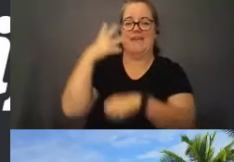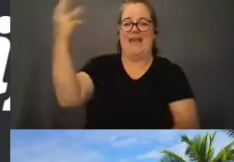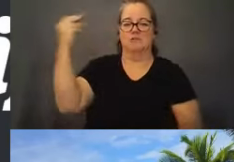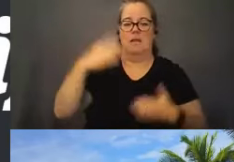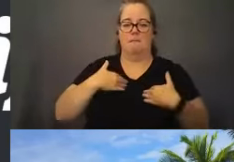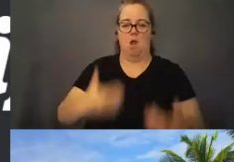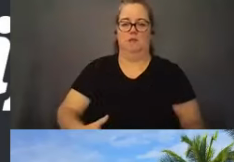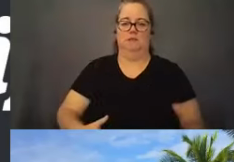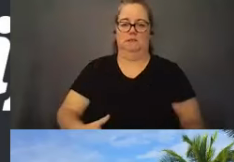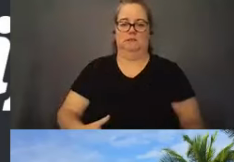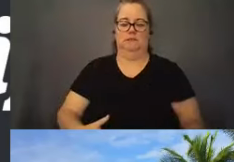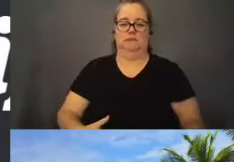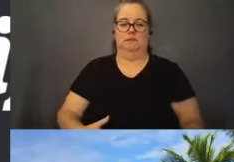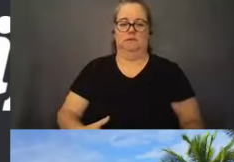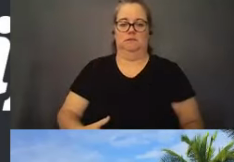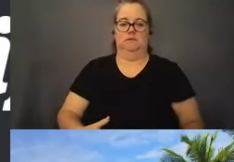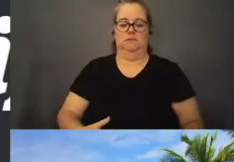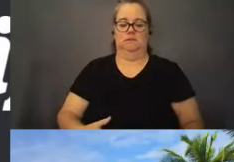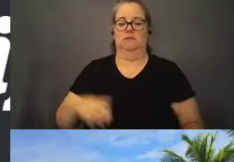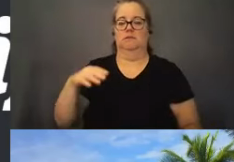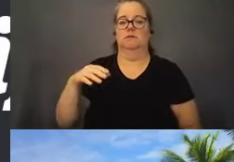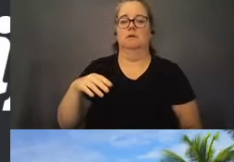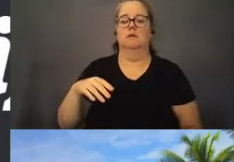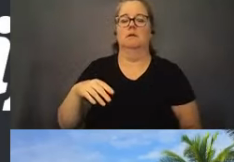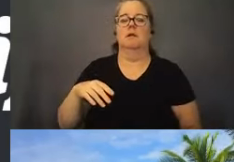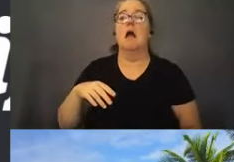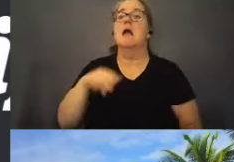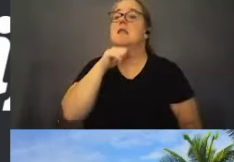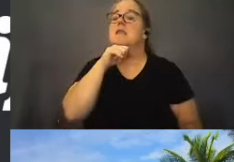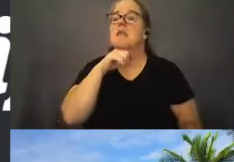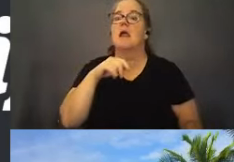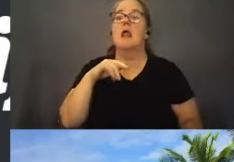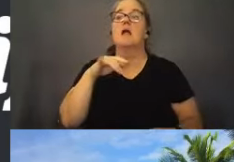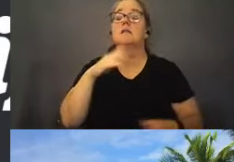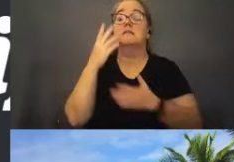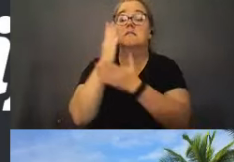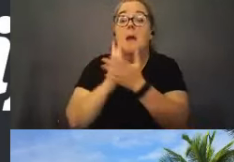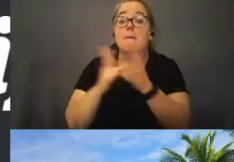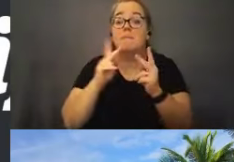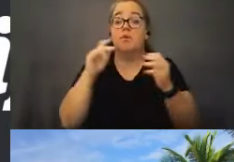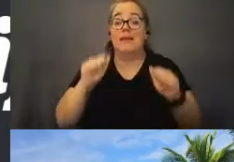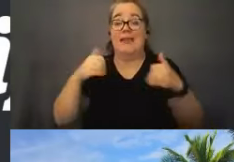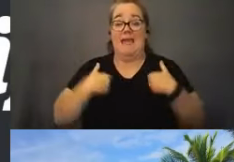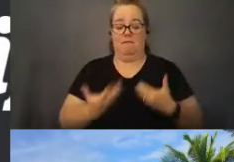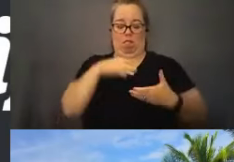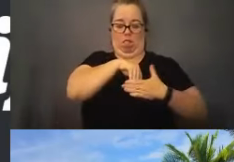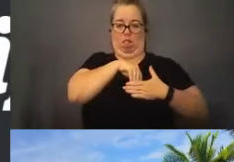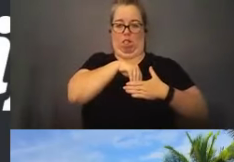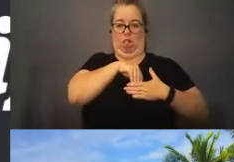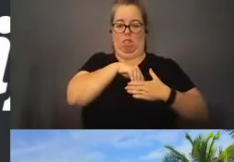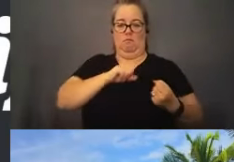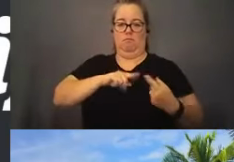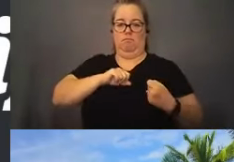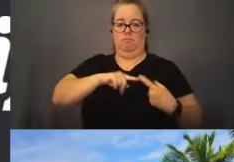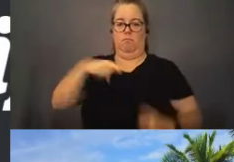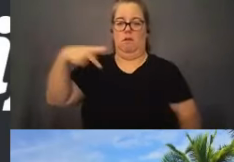body. And this is as opposed to somebody can have an internal defibrillator, and you might